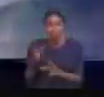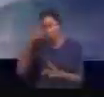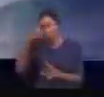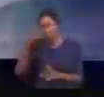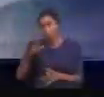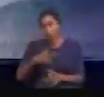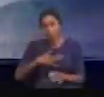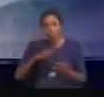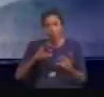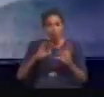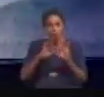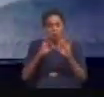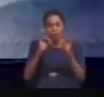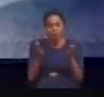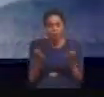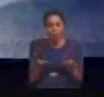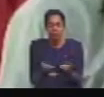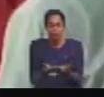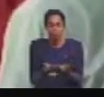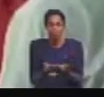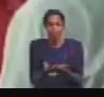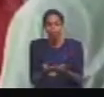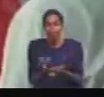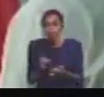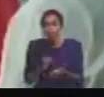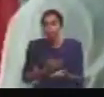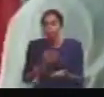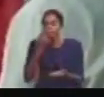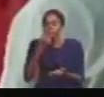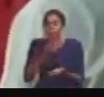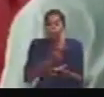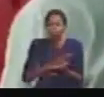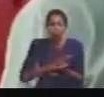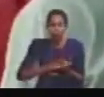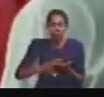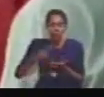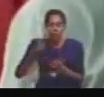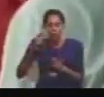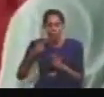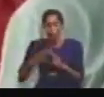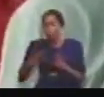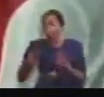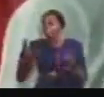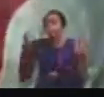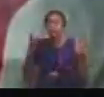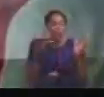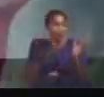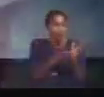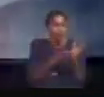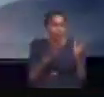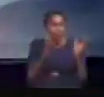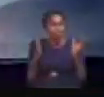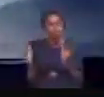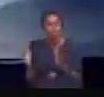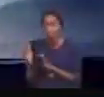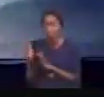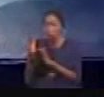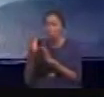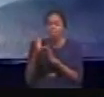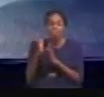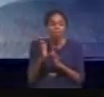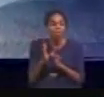Jesus for my family, I speak the holy name,